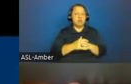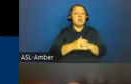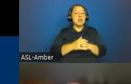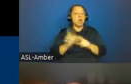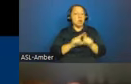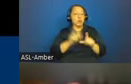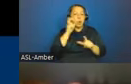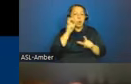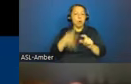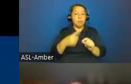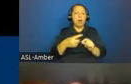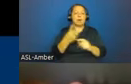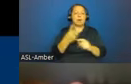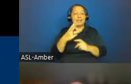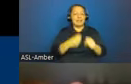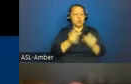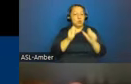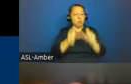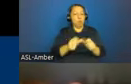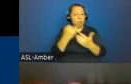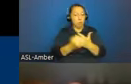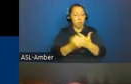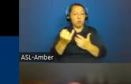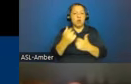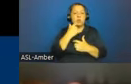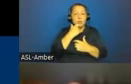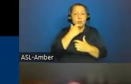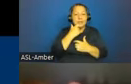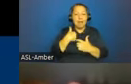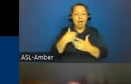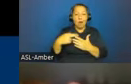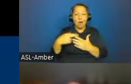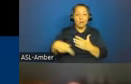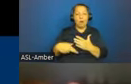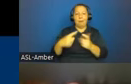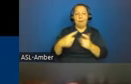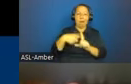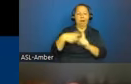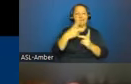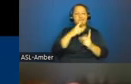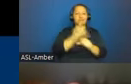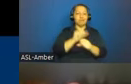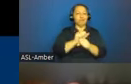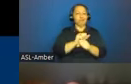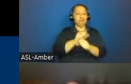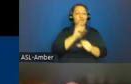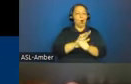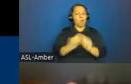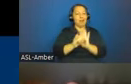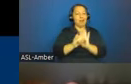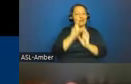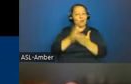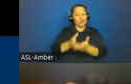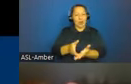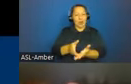the permission of Dr. Williams, to post a recording of this talk on our YouTube site, and just Google